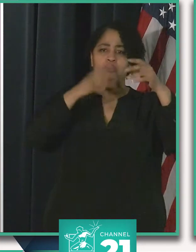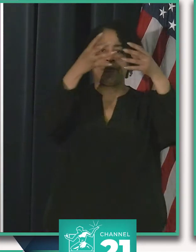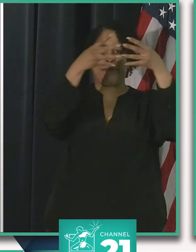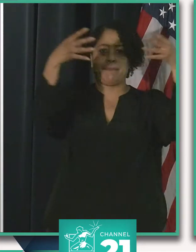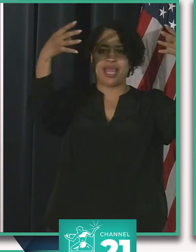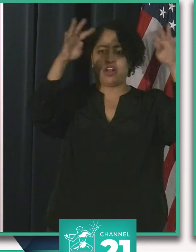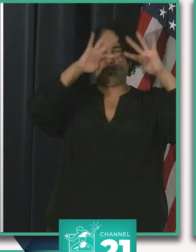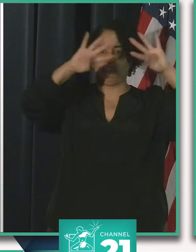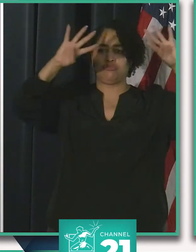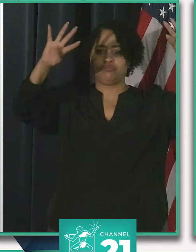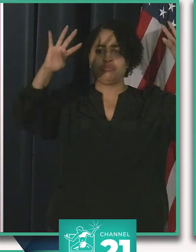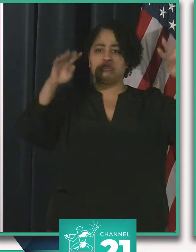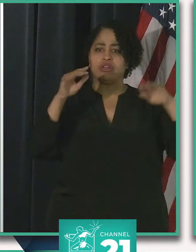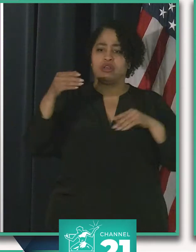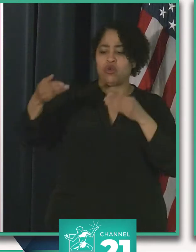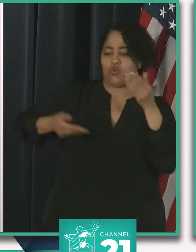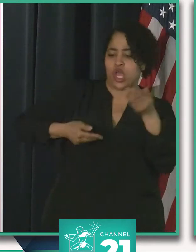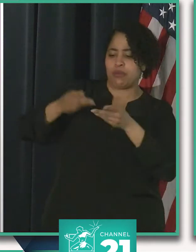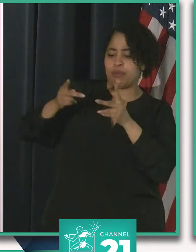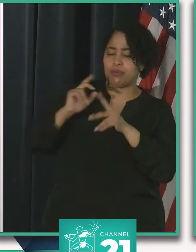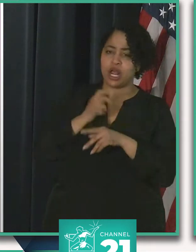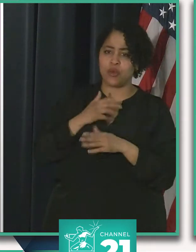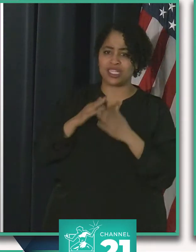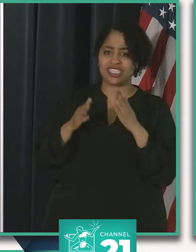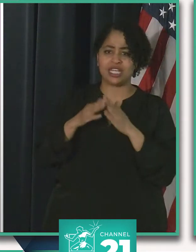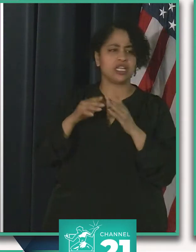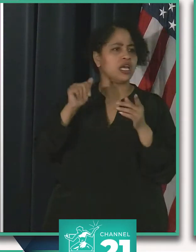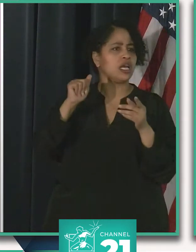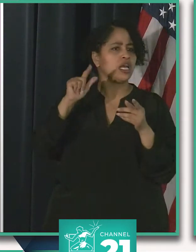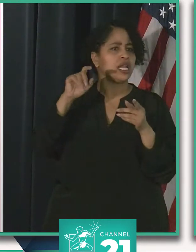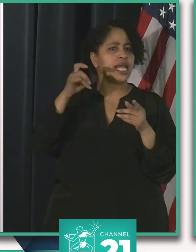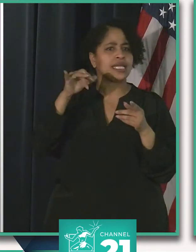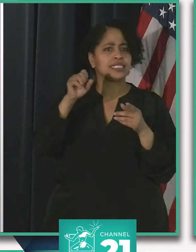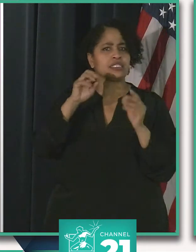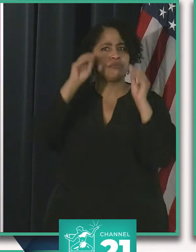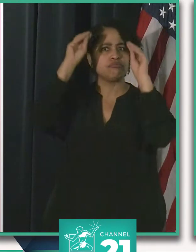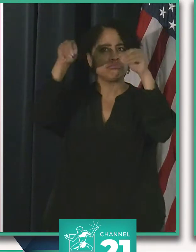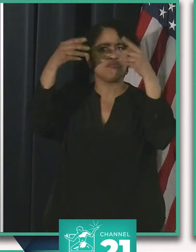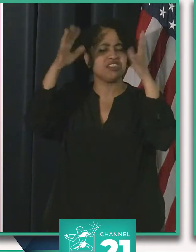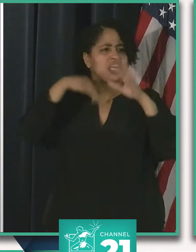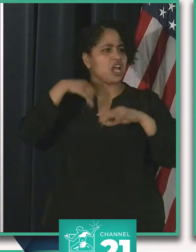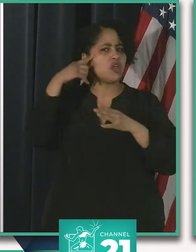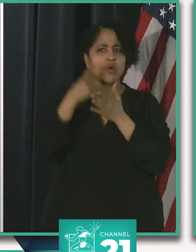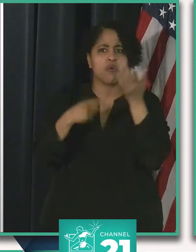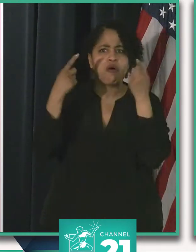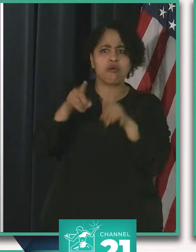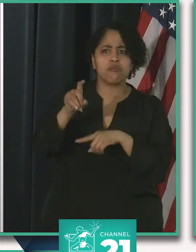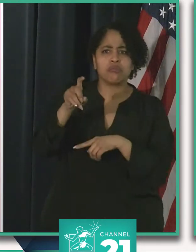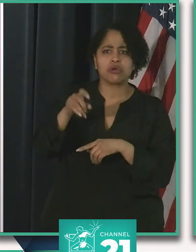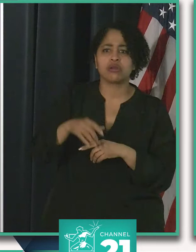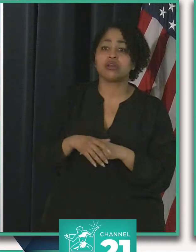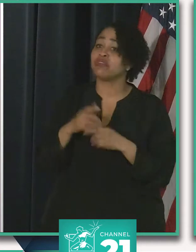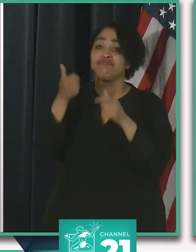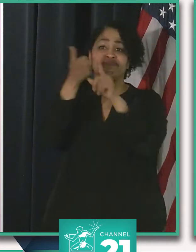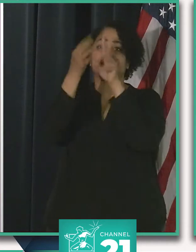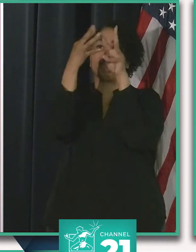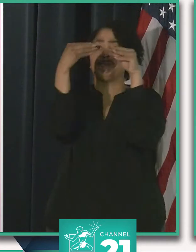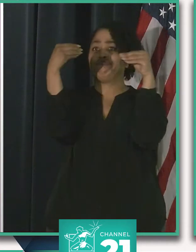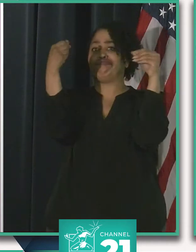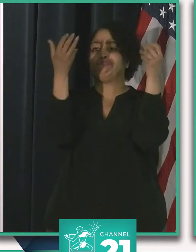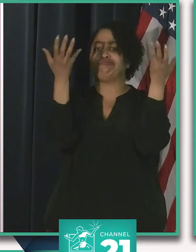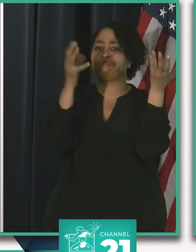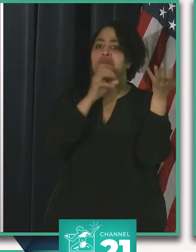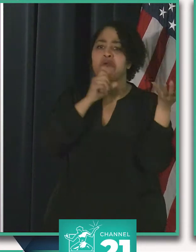our city. Oh, yeah. Alexis put those banners up. What happened to them? Well, they deteriorated, so they need